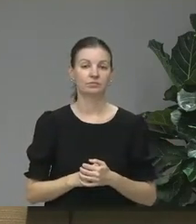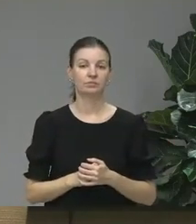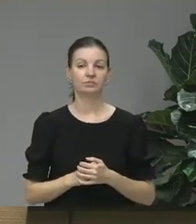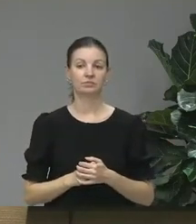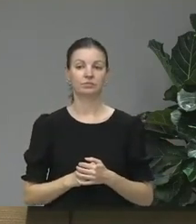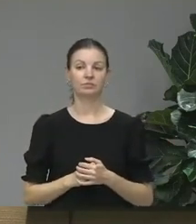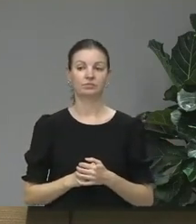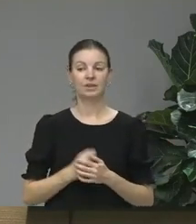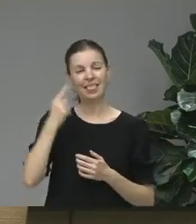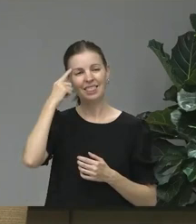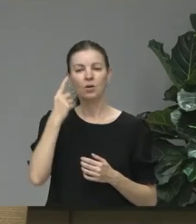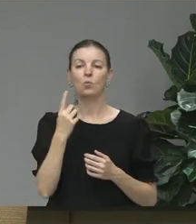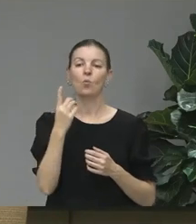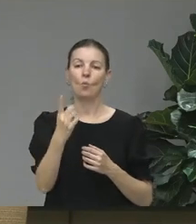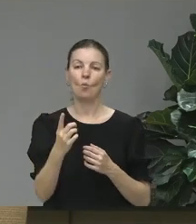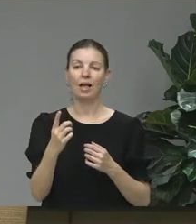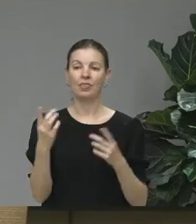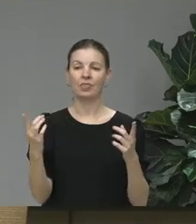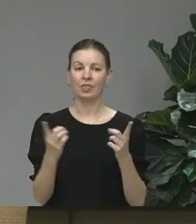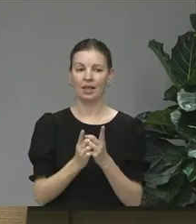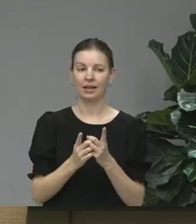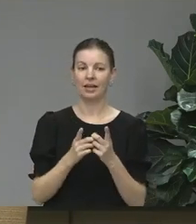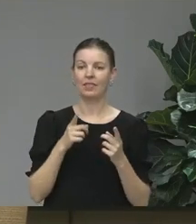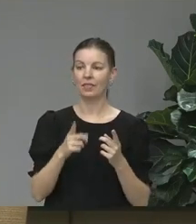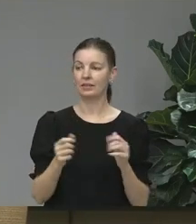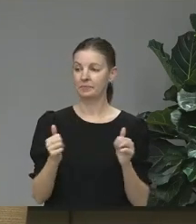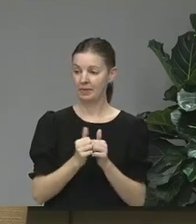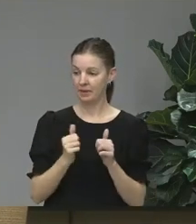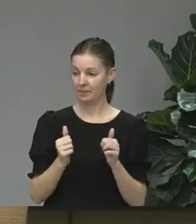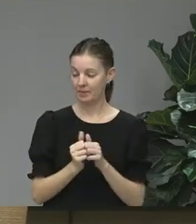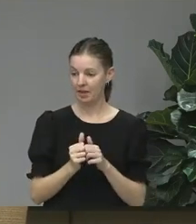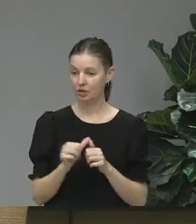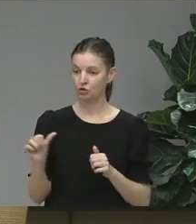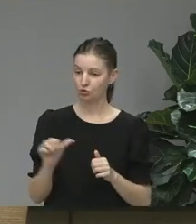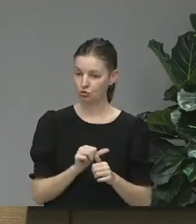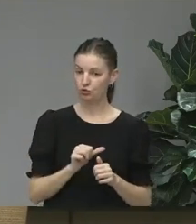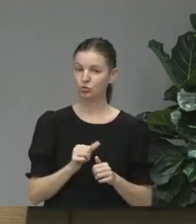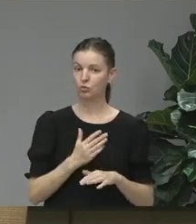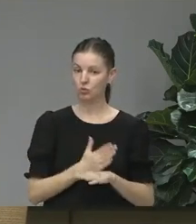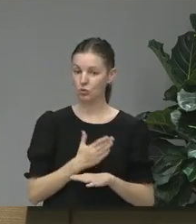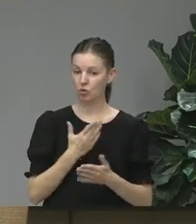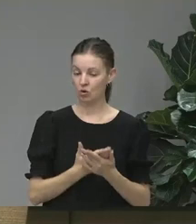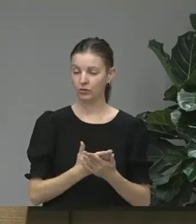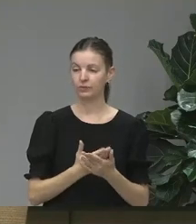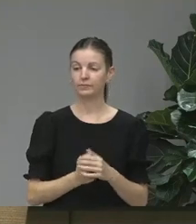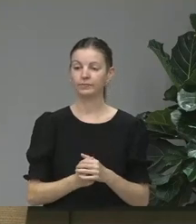one of the, I think, areas that this paper can and should work up on is,